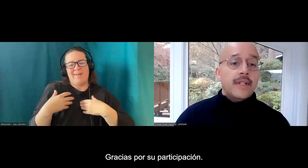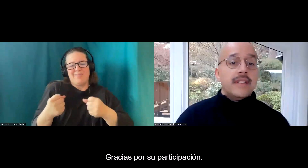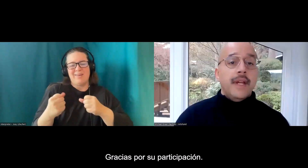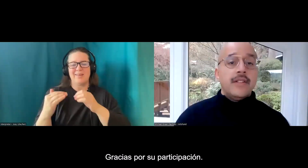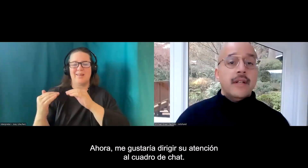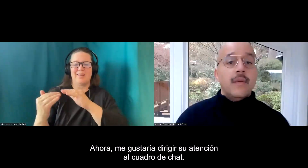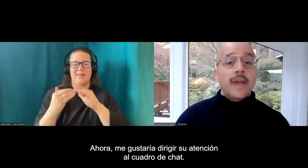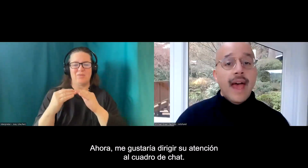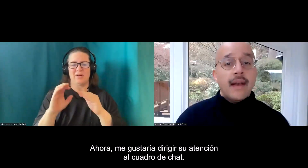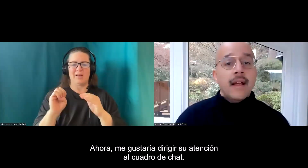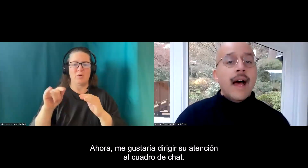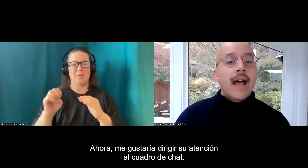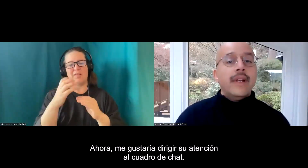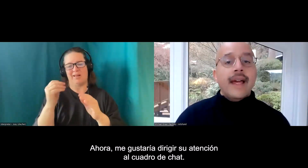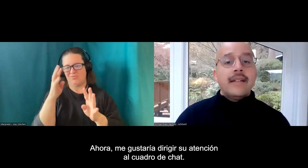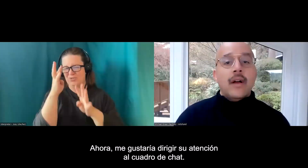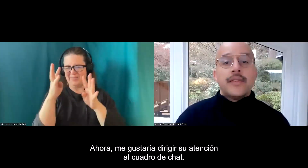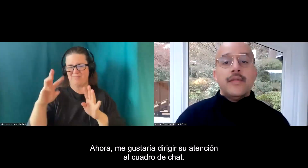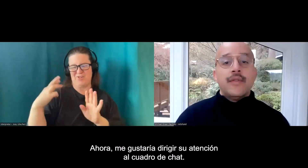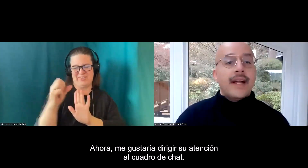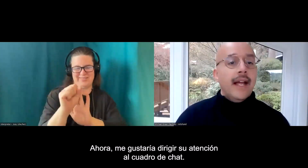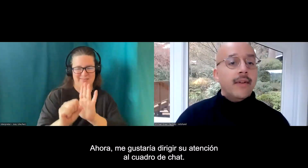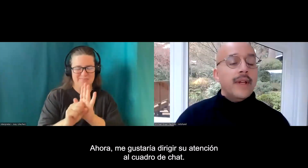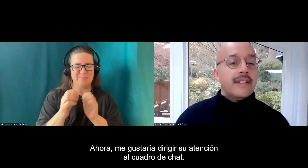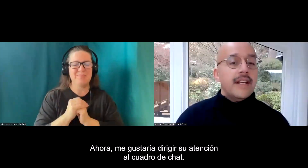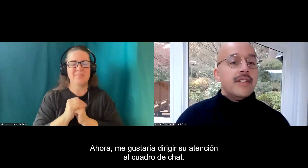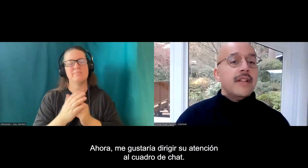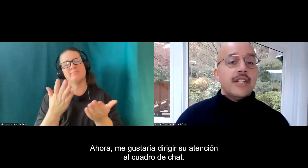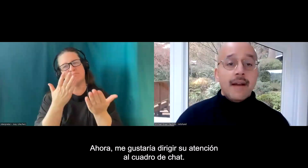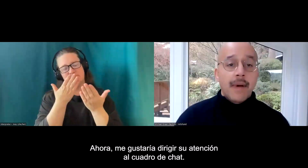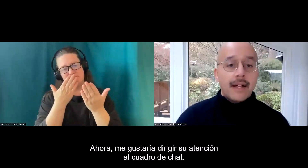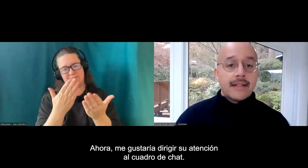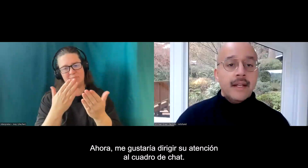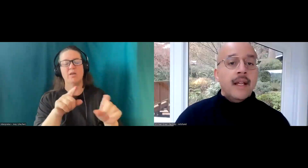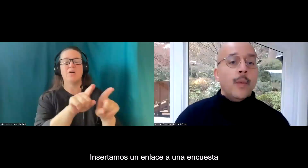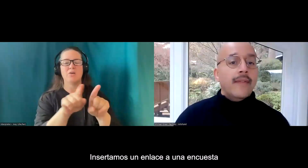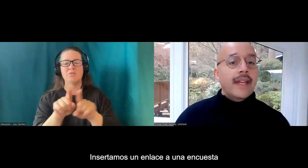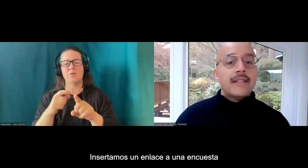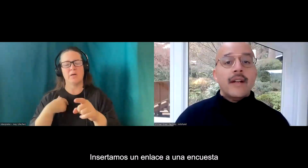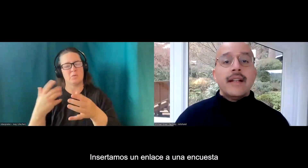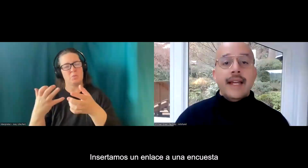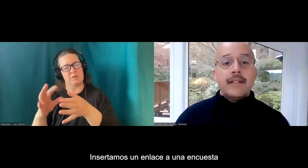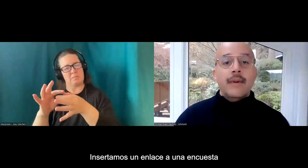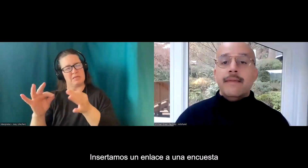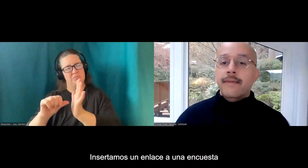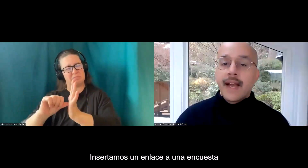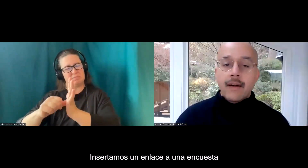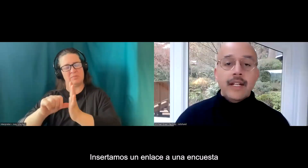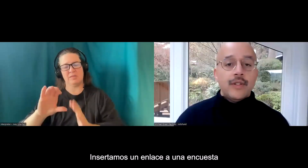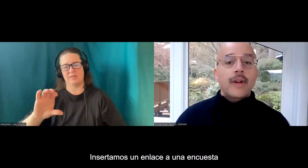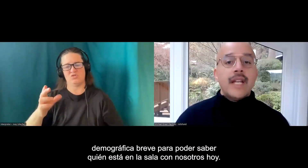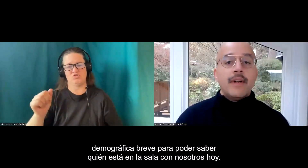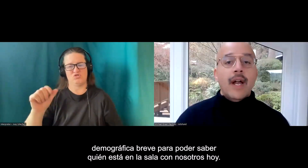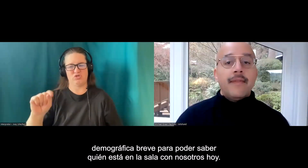your participation. And with that, I would like to also direct everyone's attention to the chat box. We have inserted a link to a